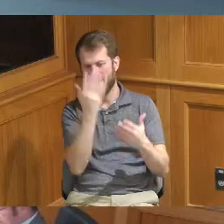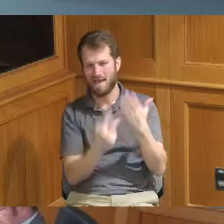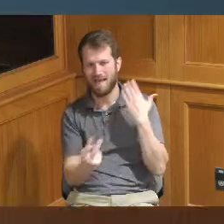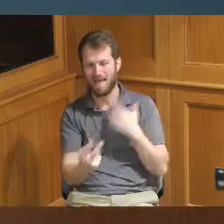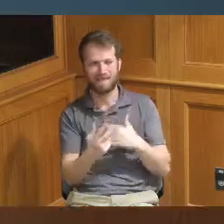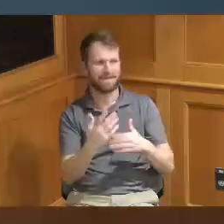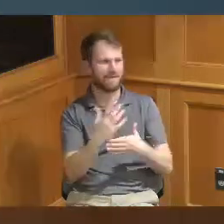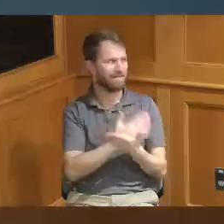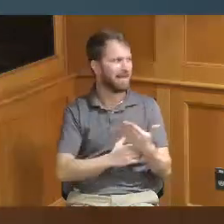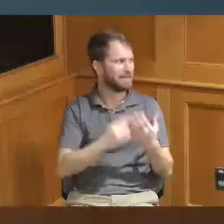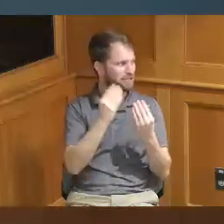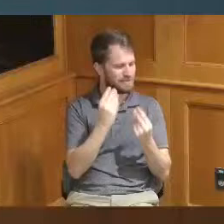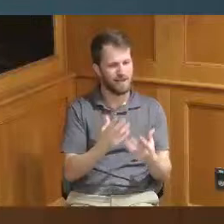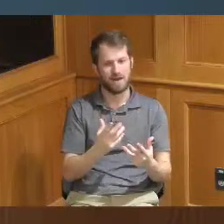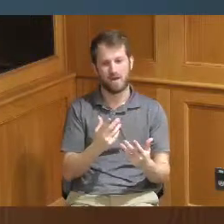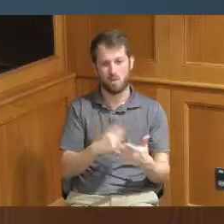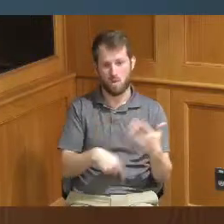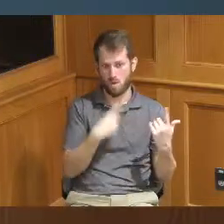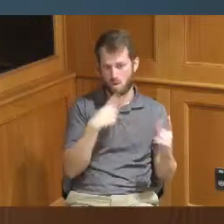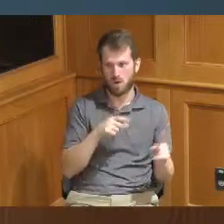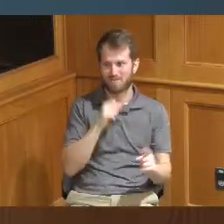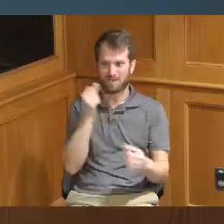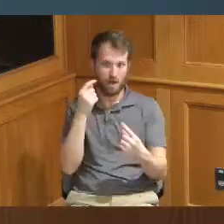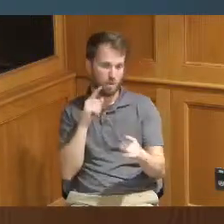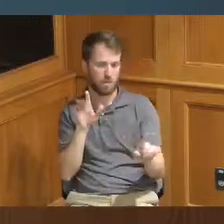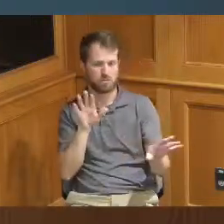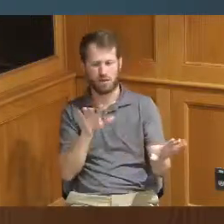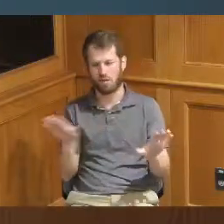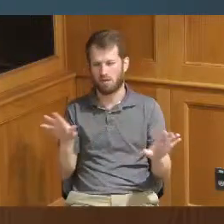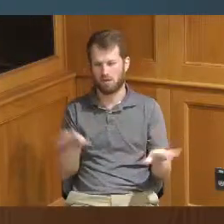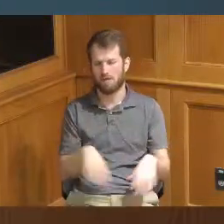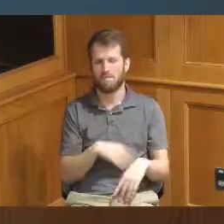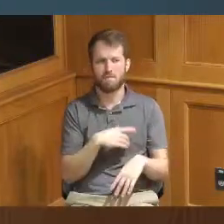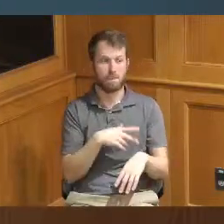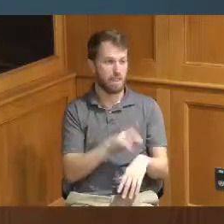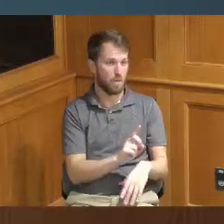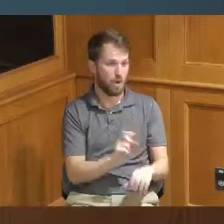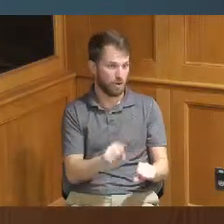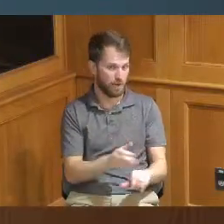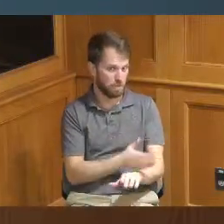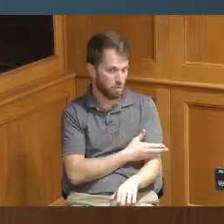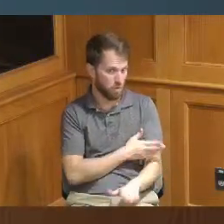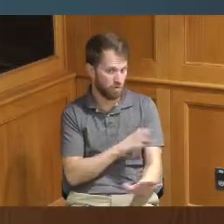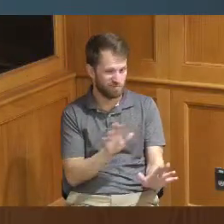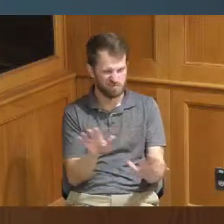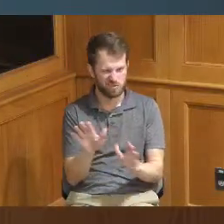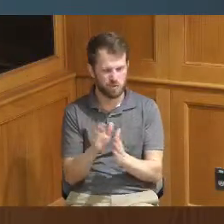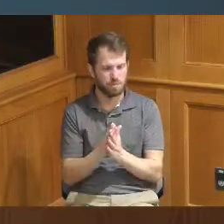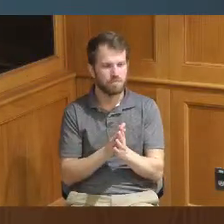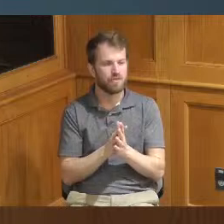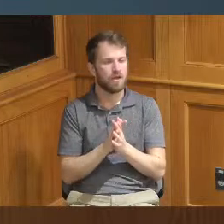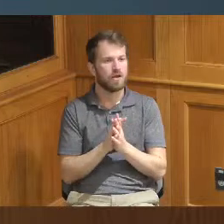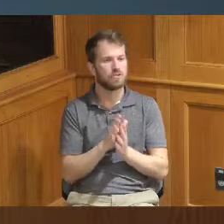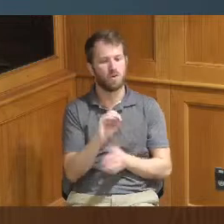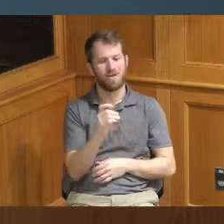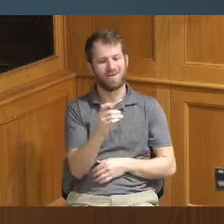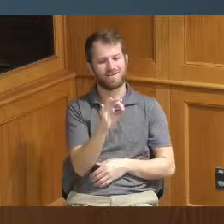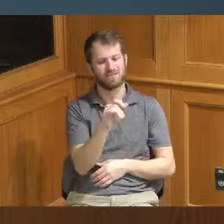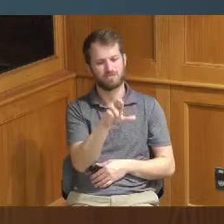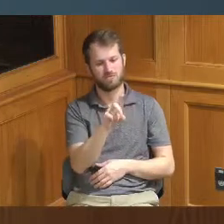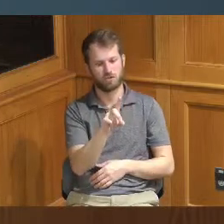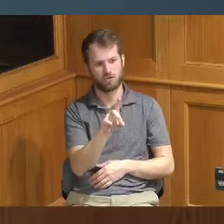what works, what doesn't work, what can we improve on. Okay, so Oxford